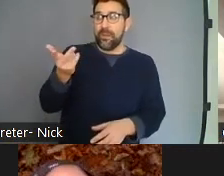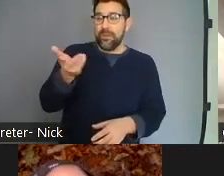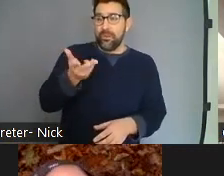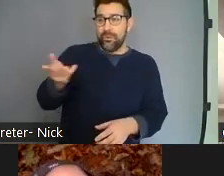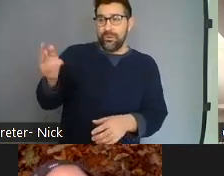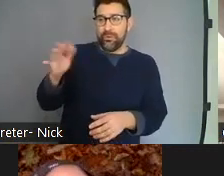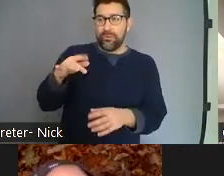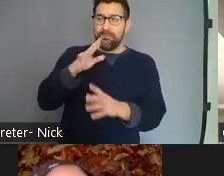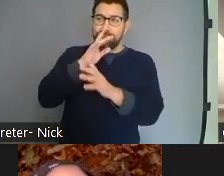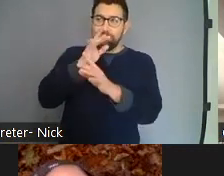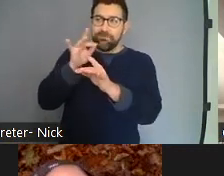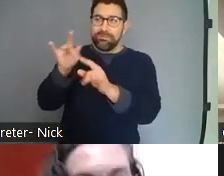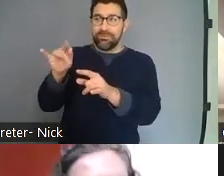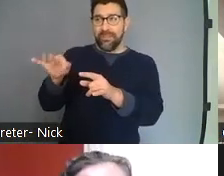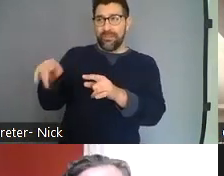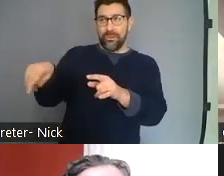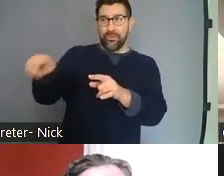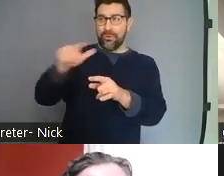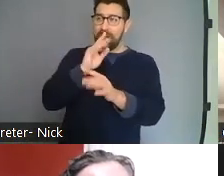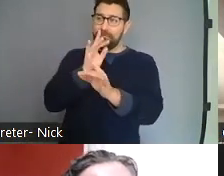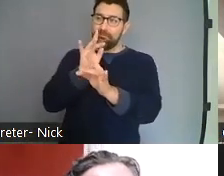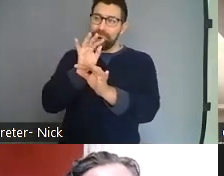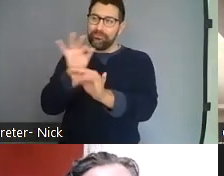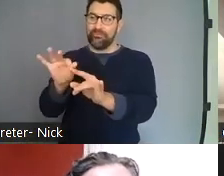well-spoken, Elon and I need to pack up and go home.